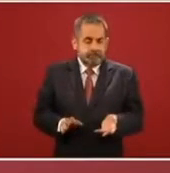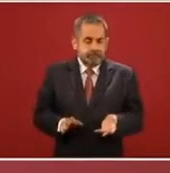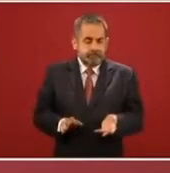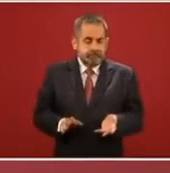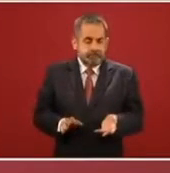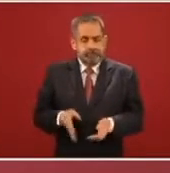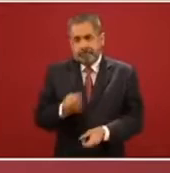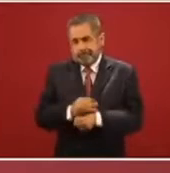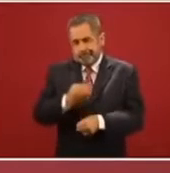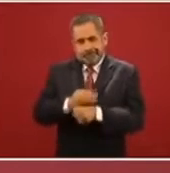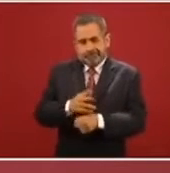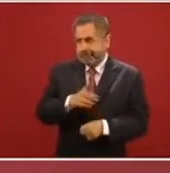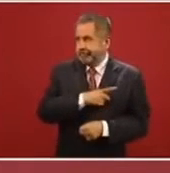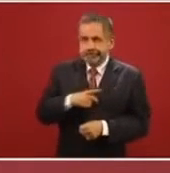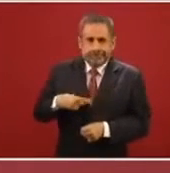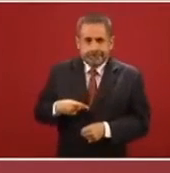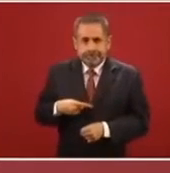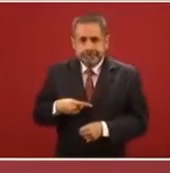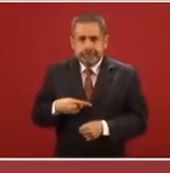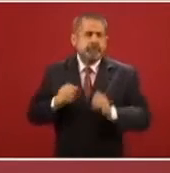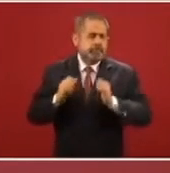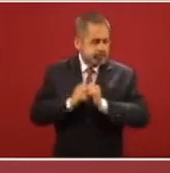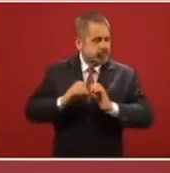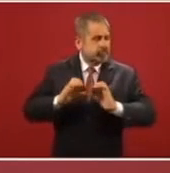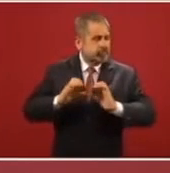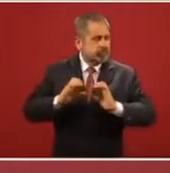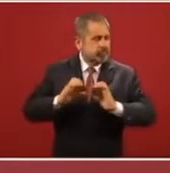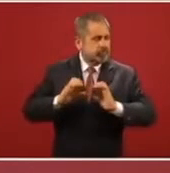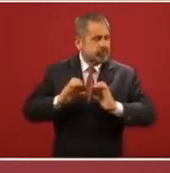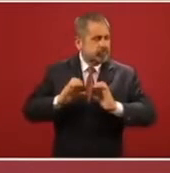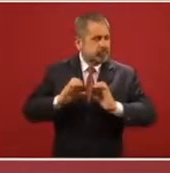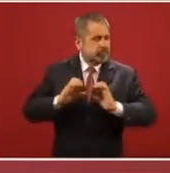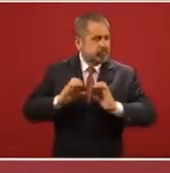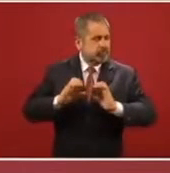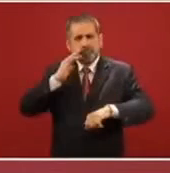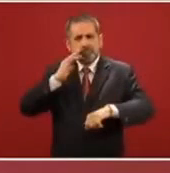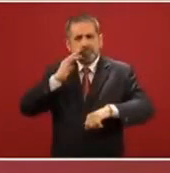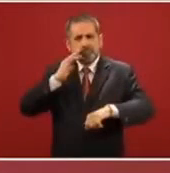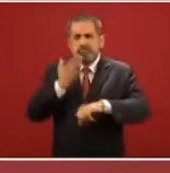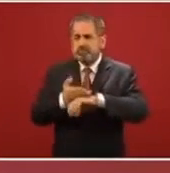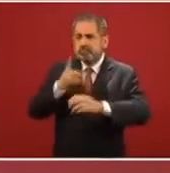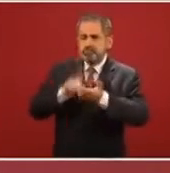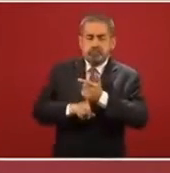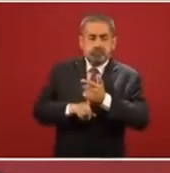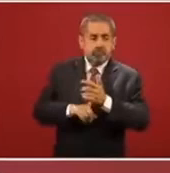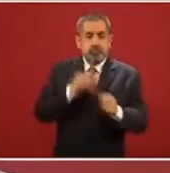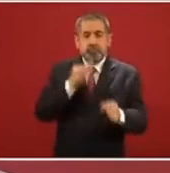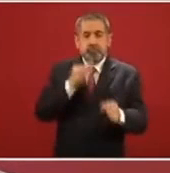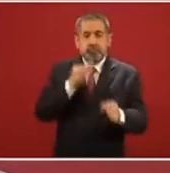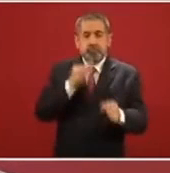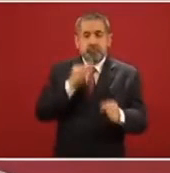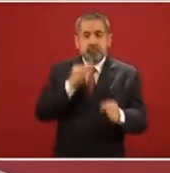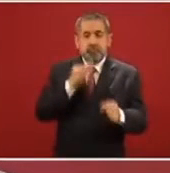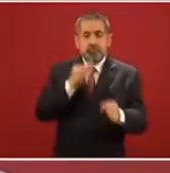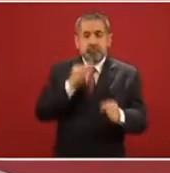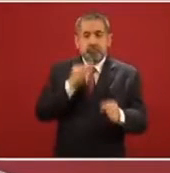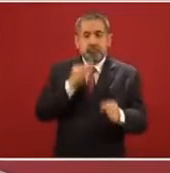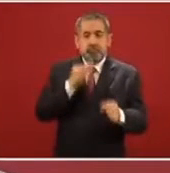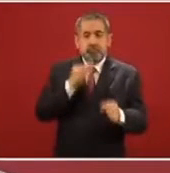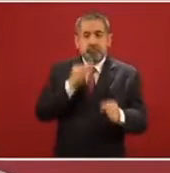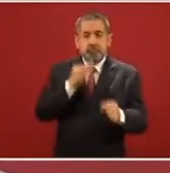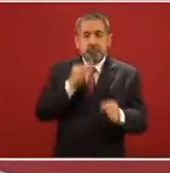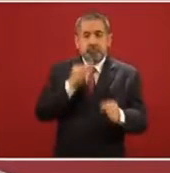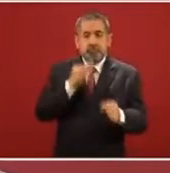and could not actuando responsablemente, act responsibly agotar a la sociedad. Y